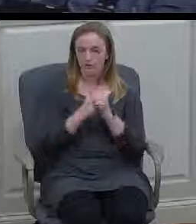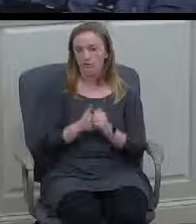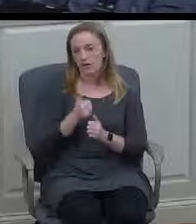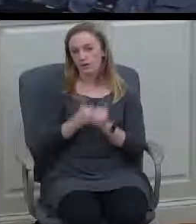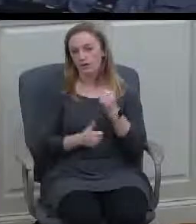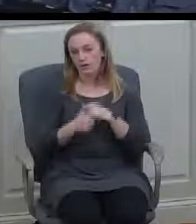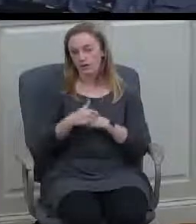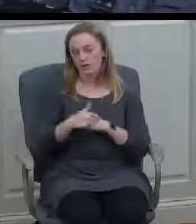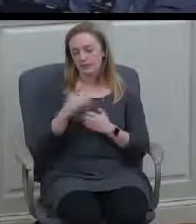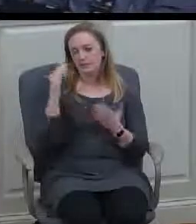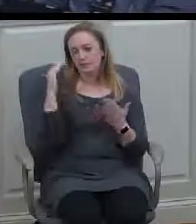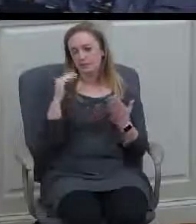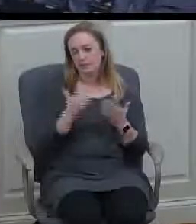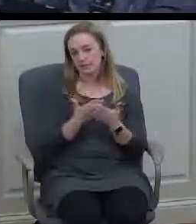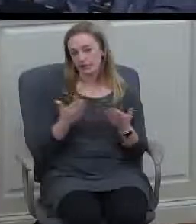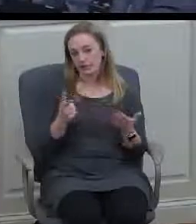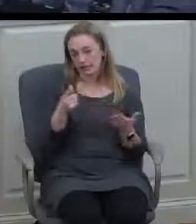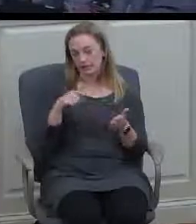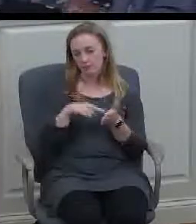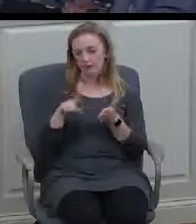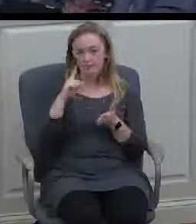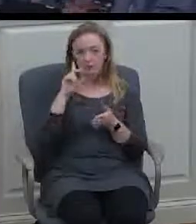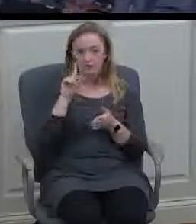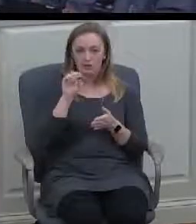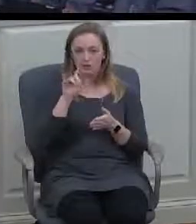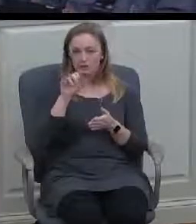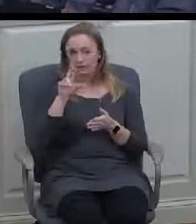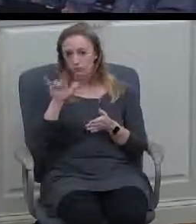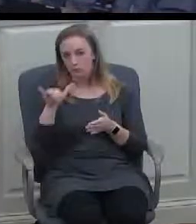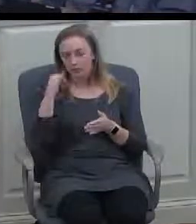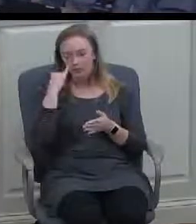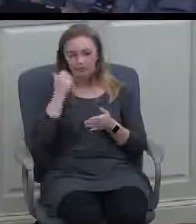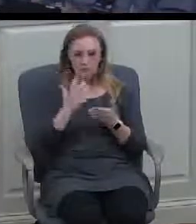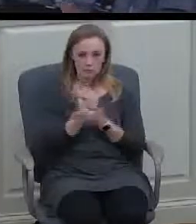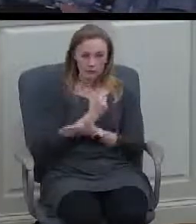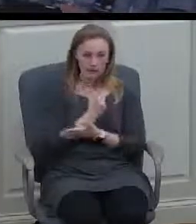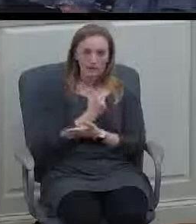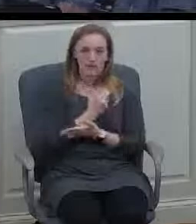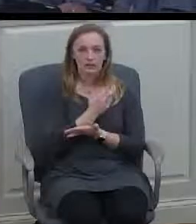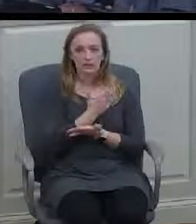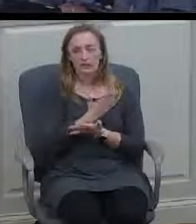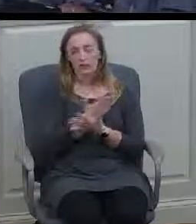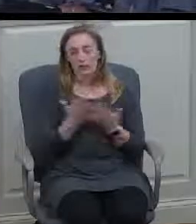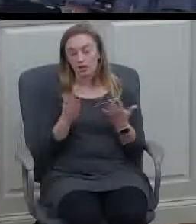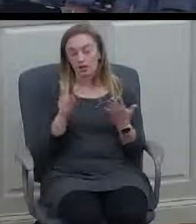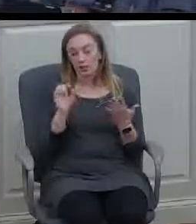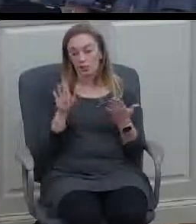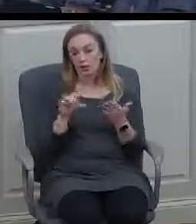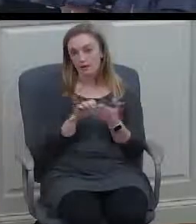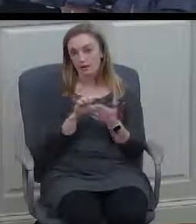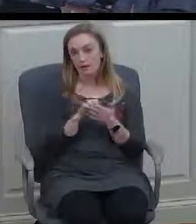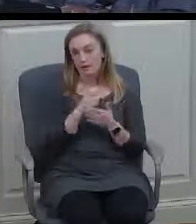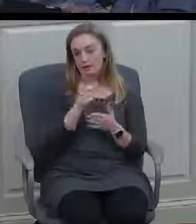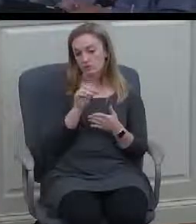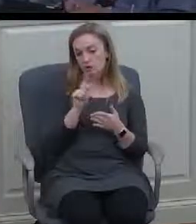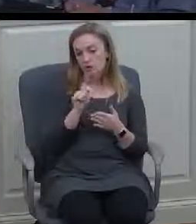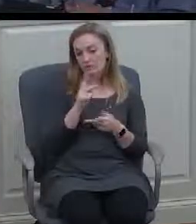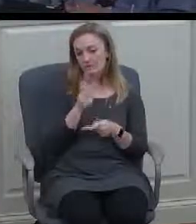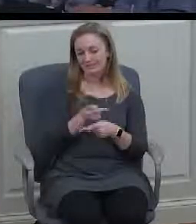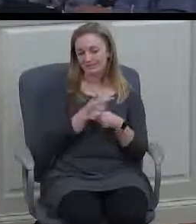and they pay for delivery if they're the successful bidder and things of that nature. The website host retains